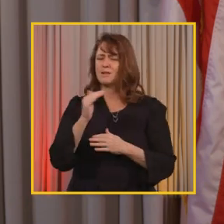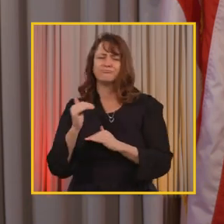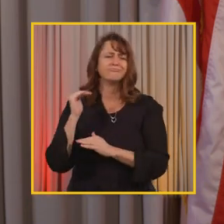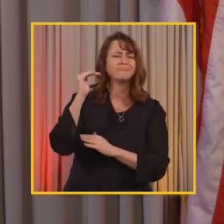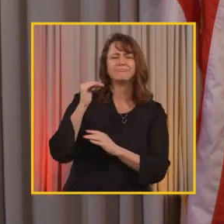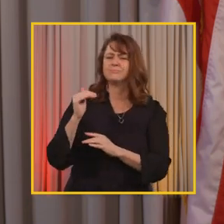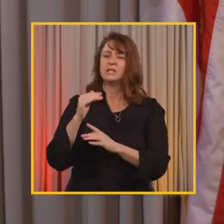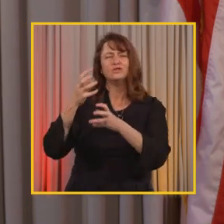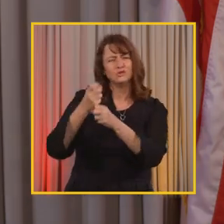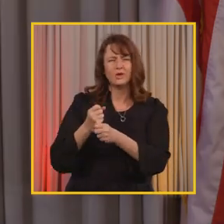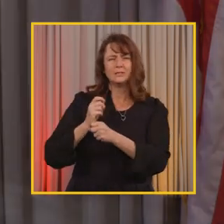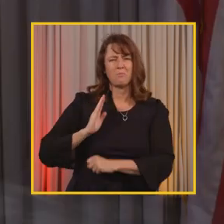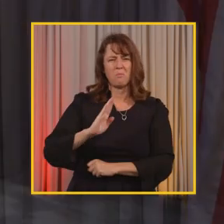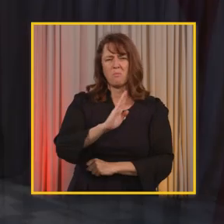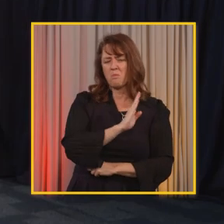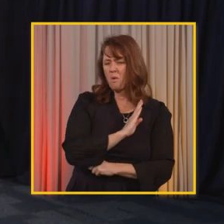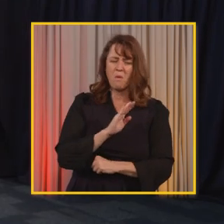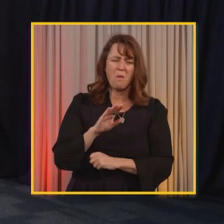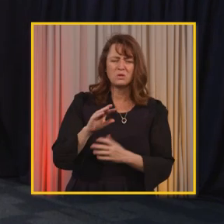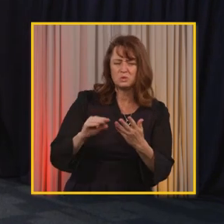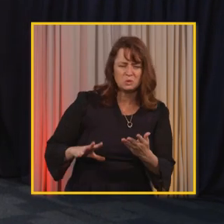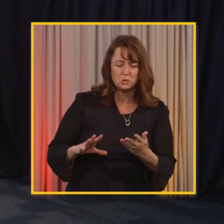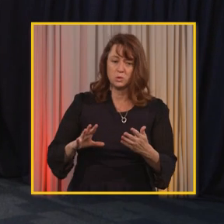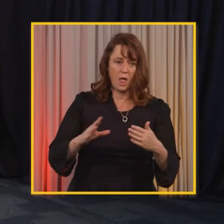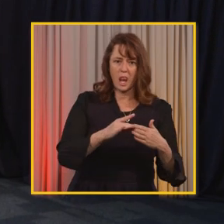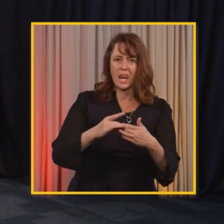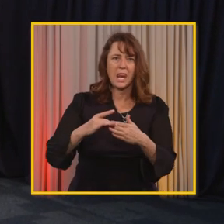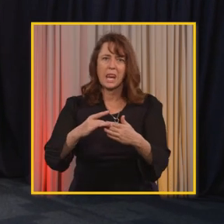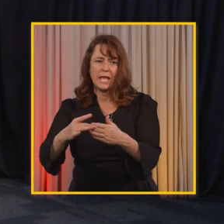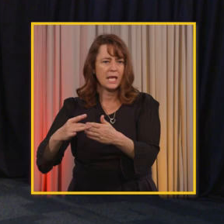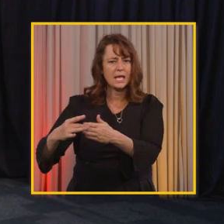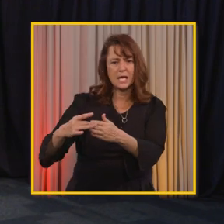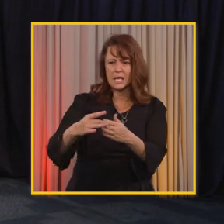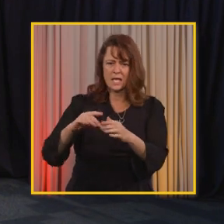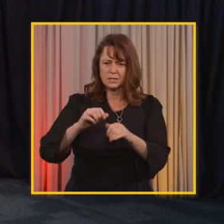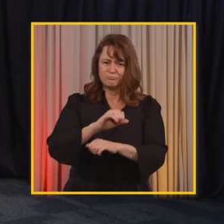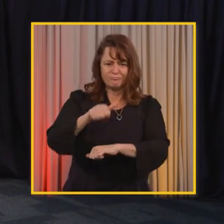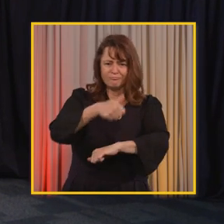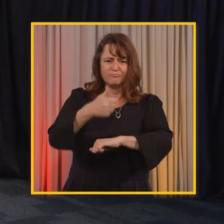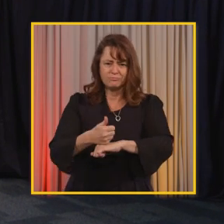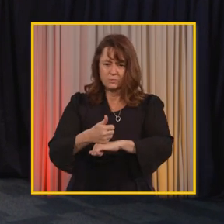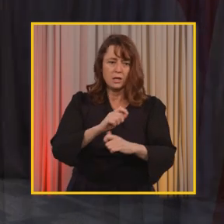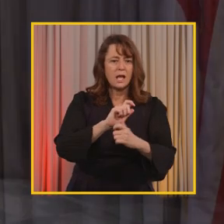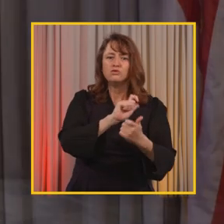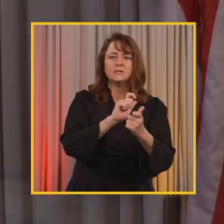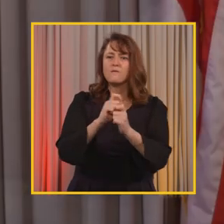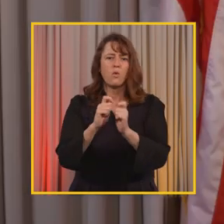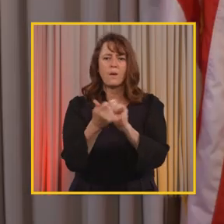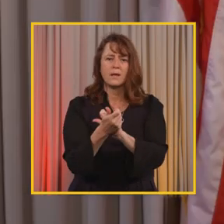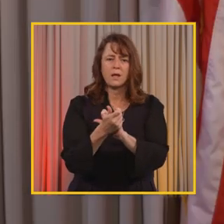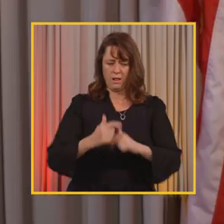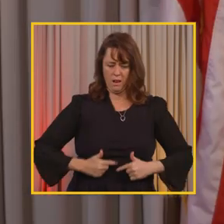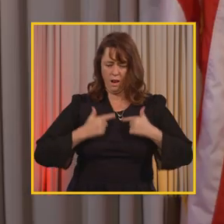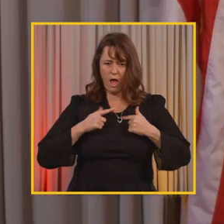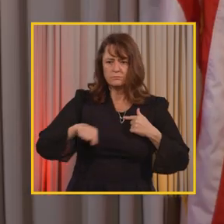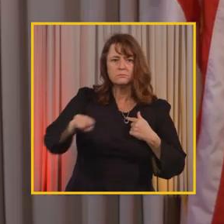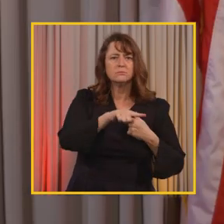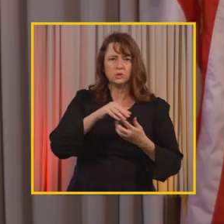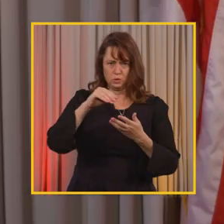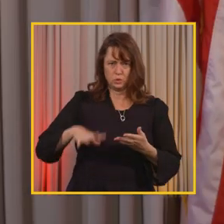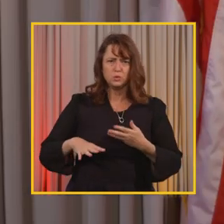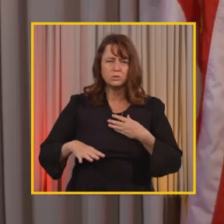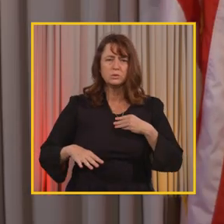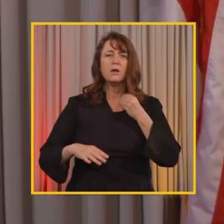lives of so many students. And to all of our military personnel, thank you for your service. On behalf of the